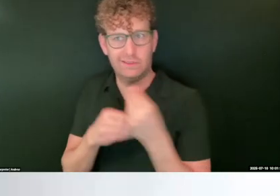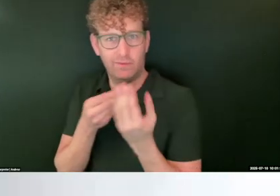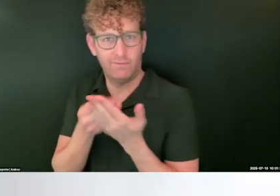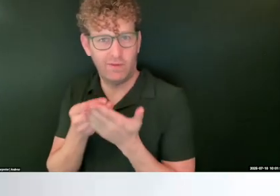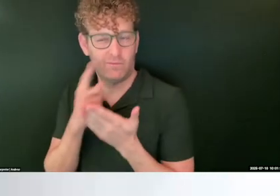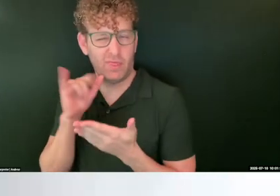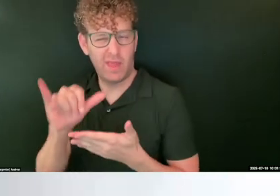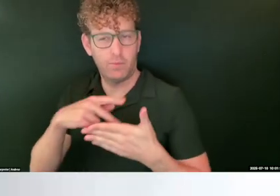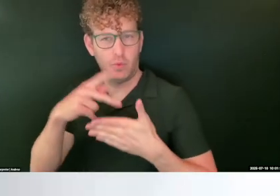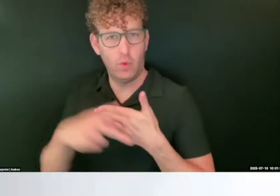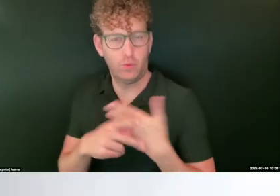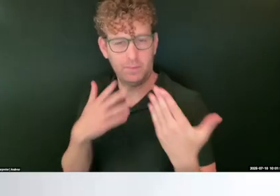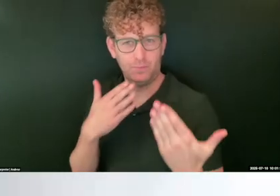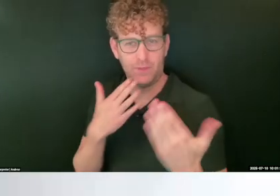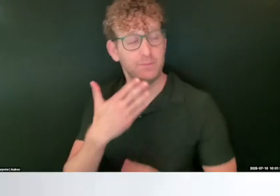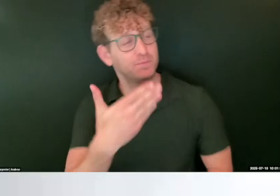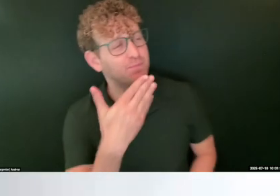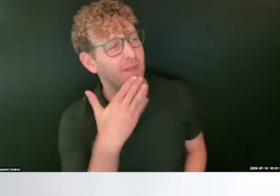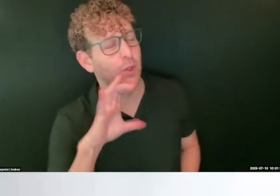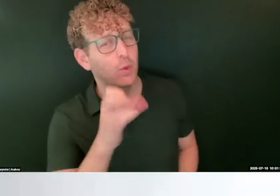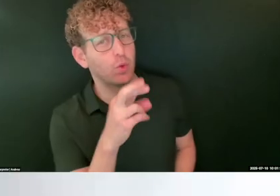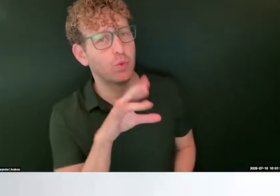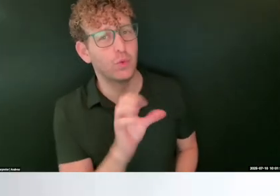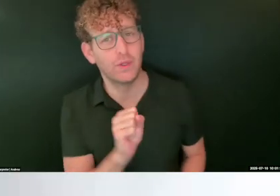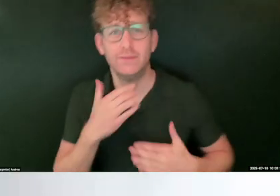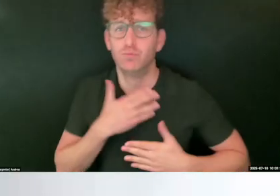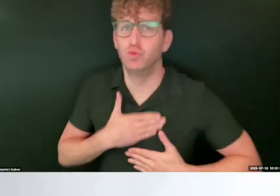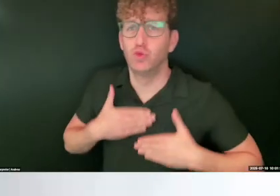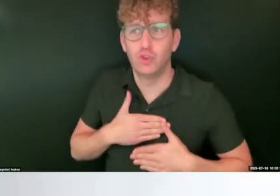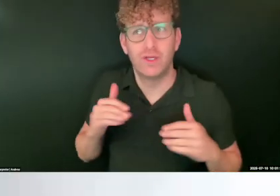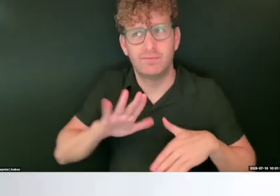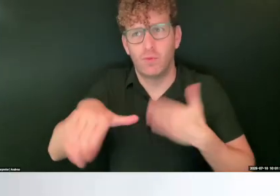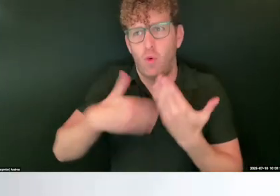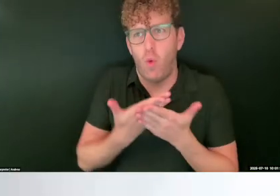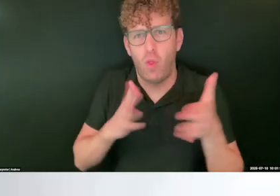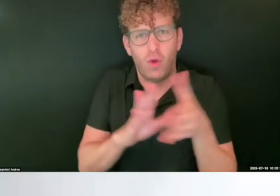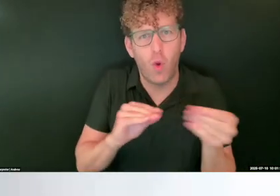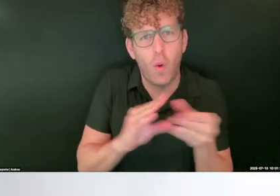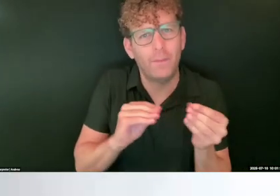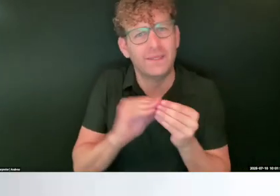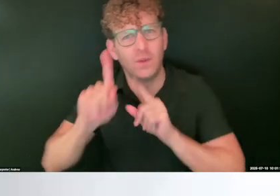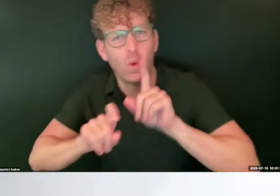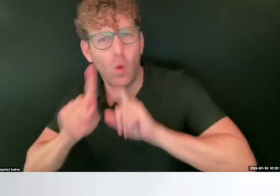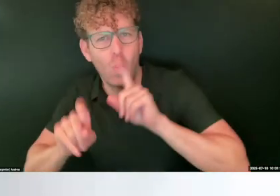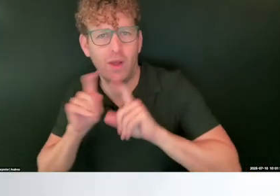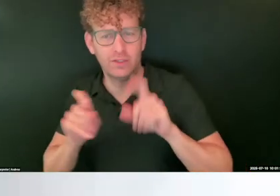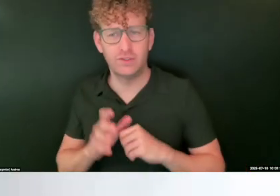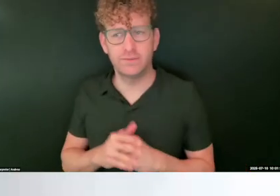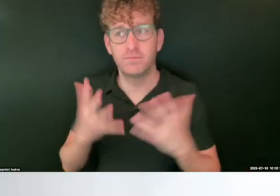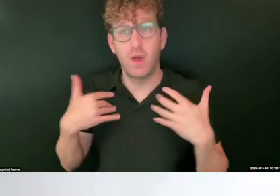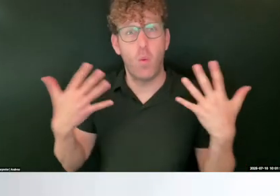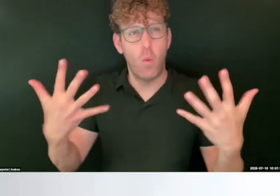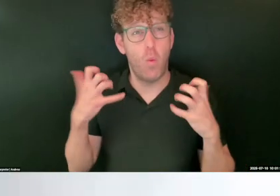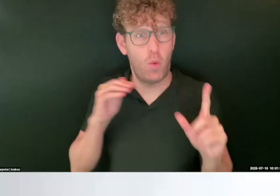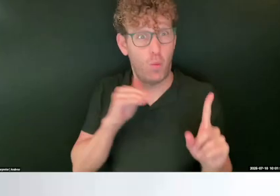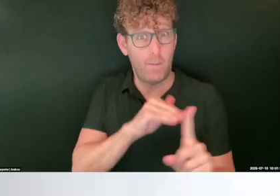Thank you very much, Chris. Appreciate all the comments and questions that folks have provided thus far. I want to remind people